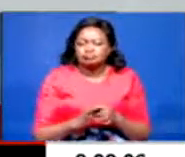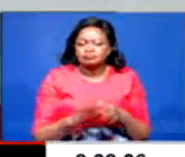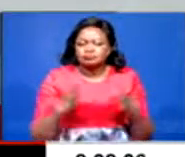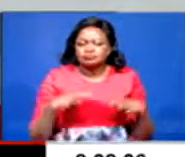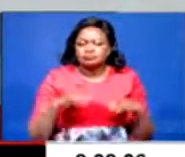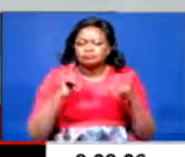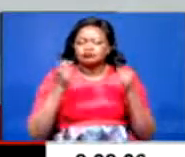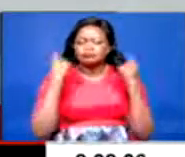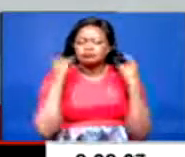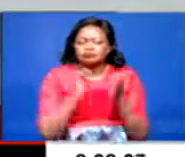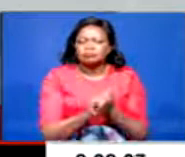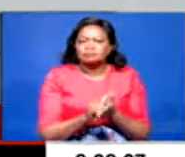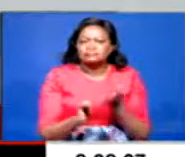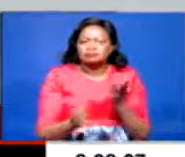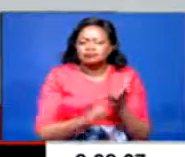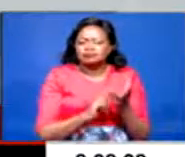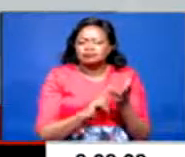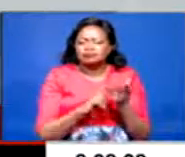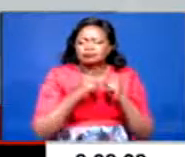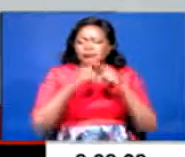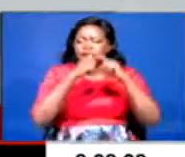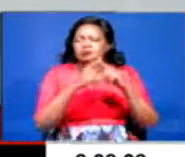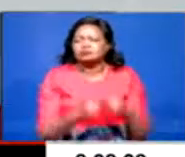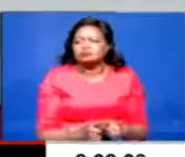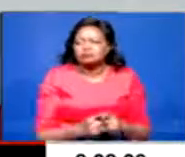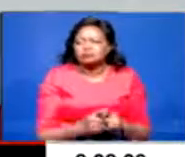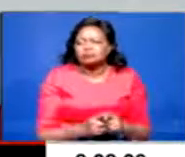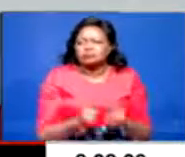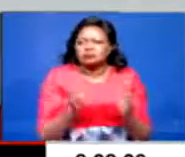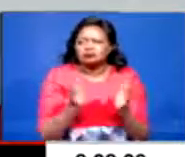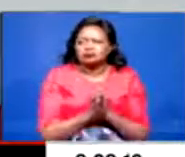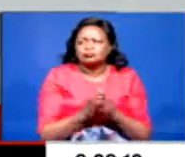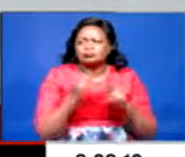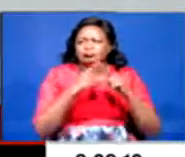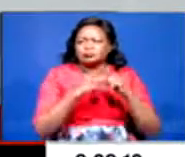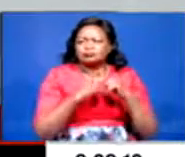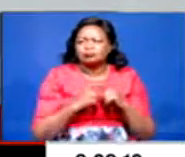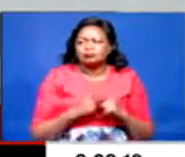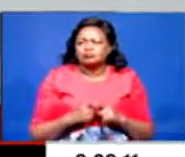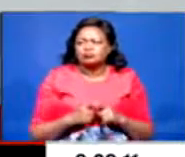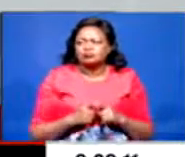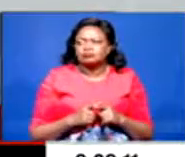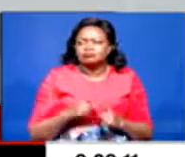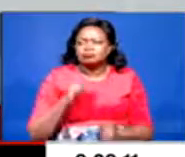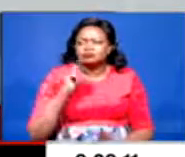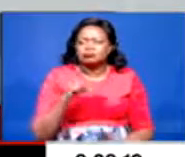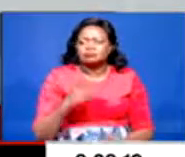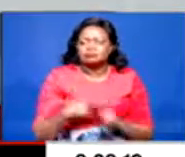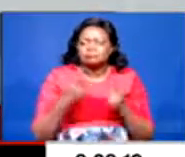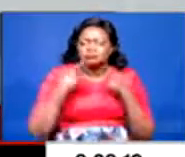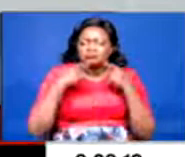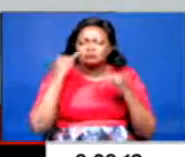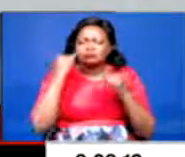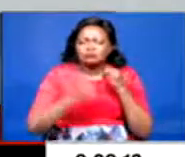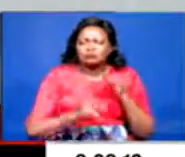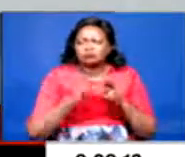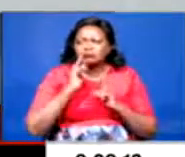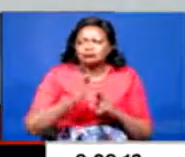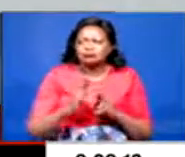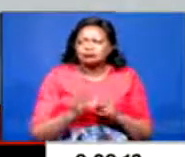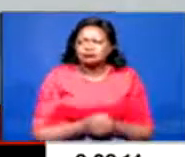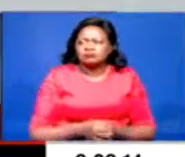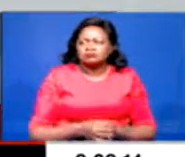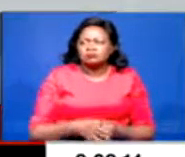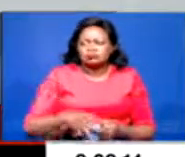understand that tallying is you and a calculator doing the total. But the announcement of the final results still remains